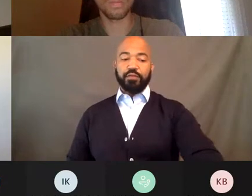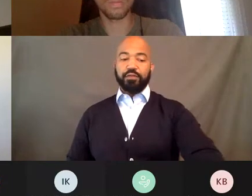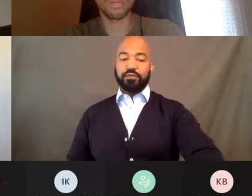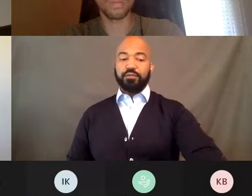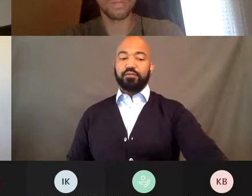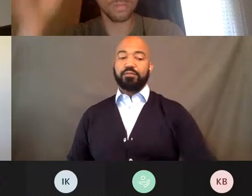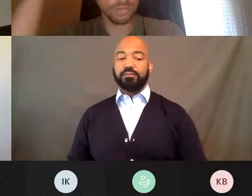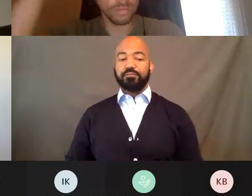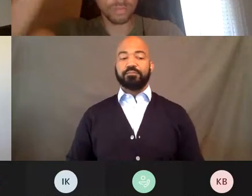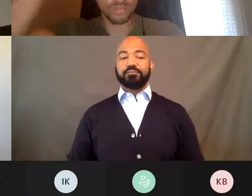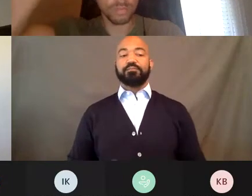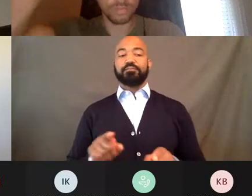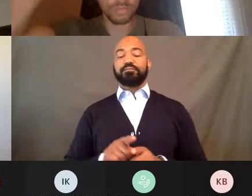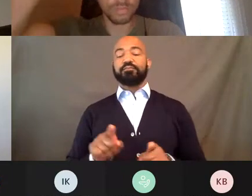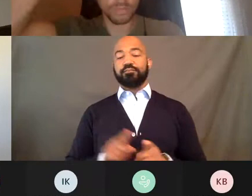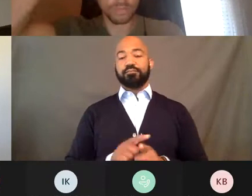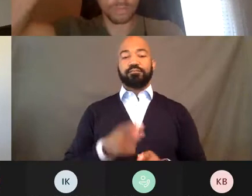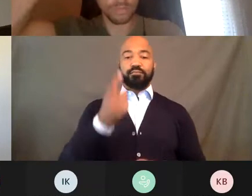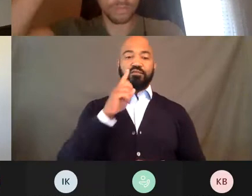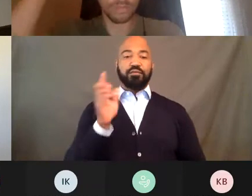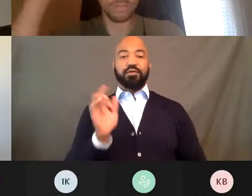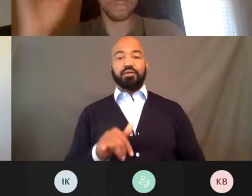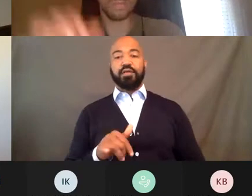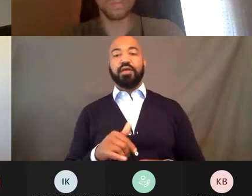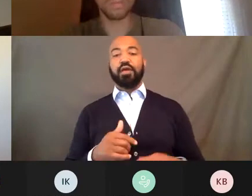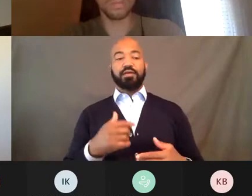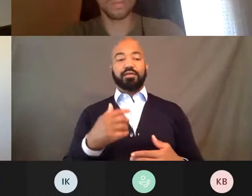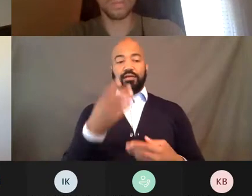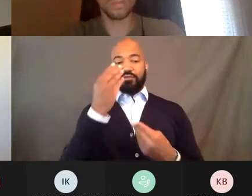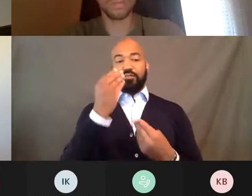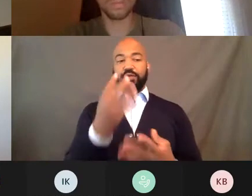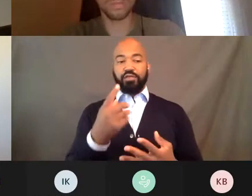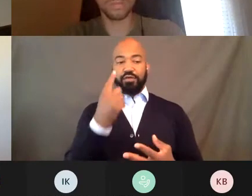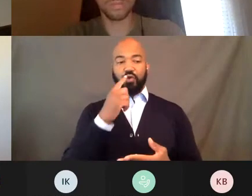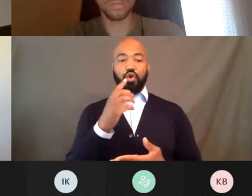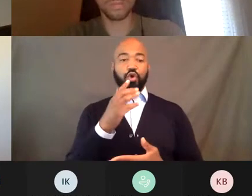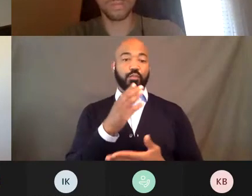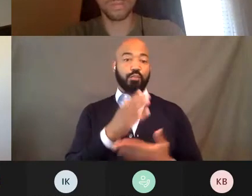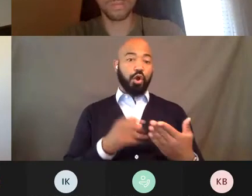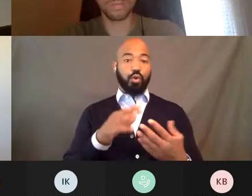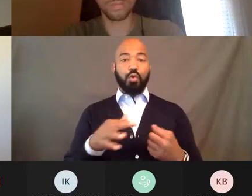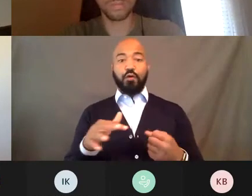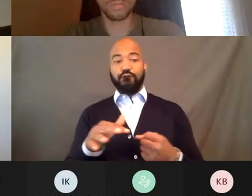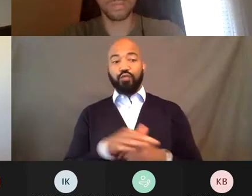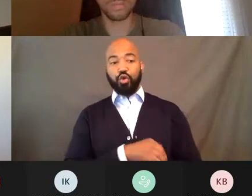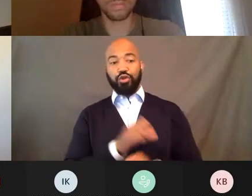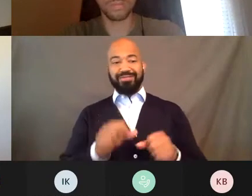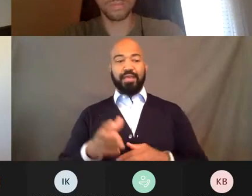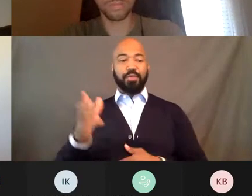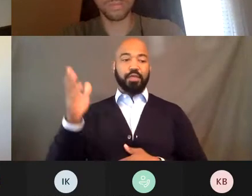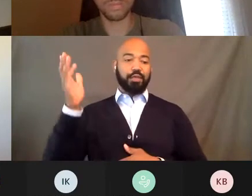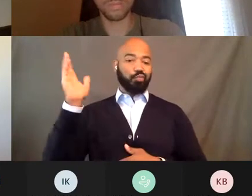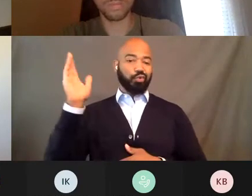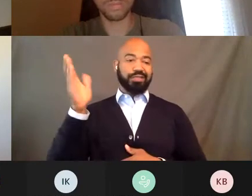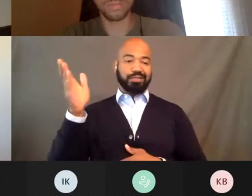member body, to consider how this information, in part or in full, can be presented